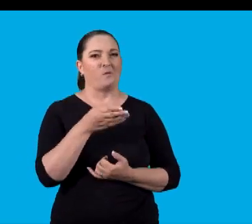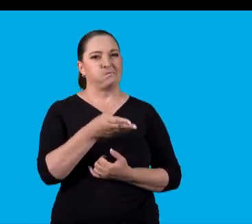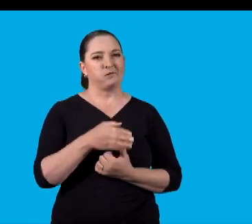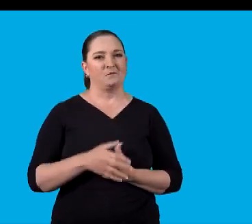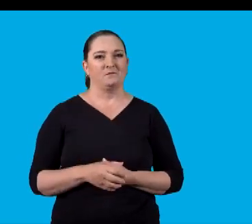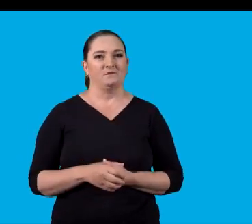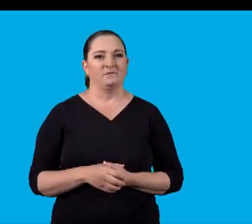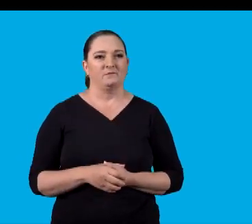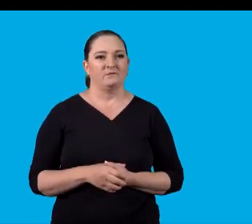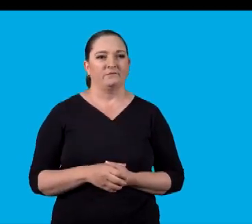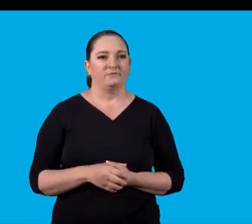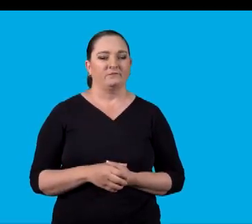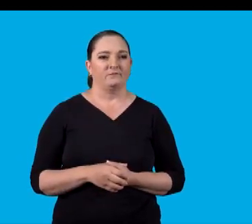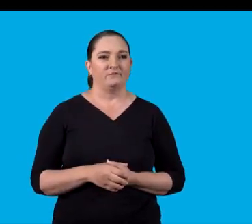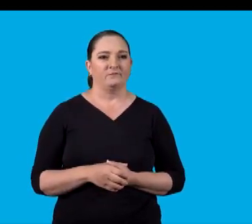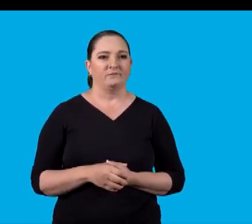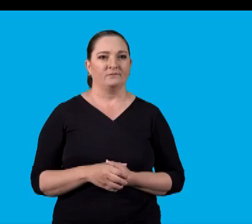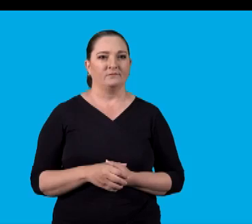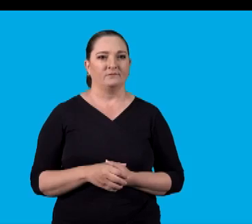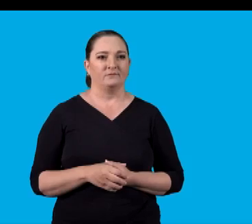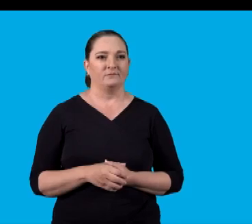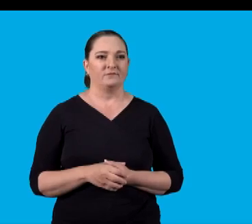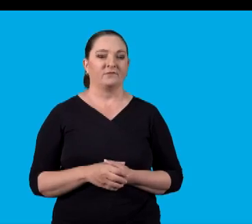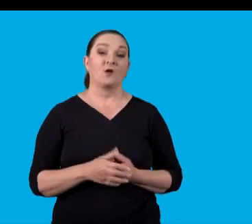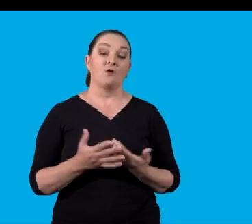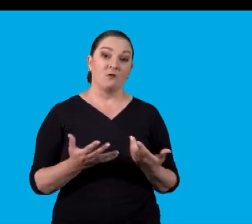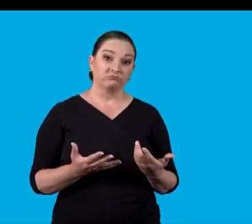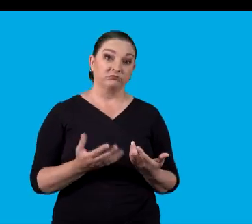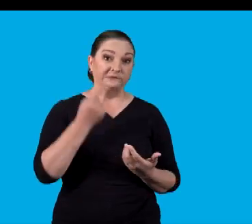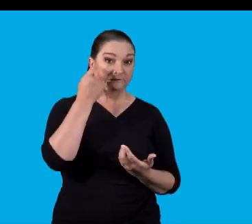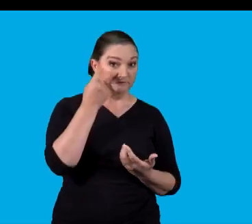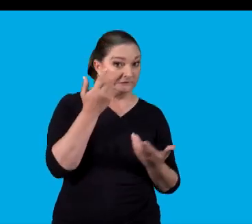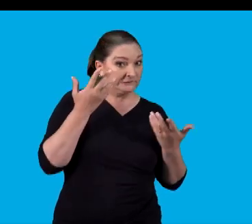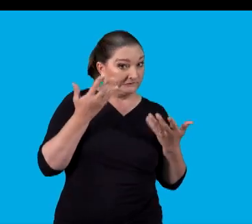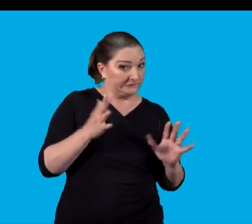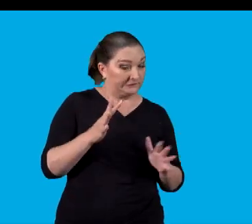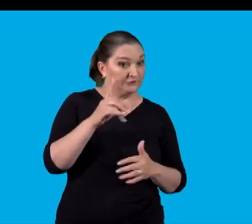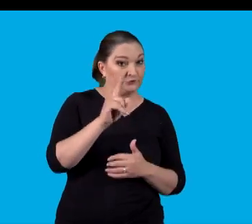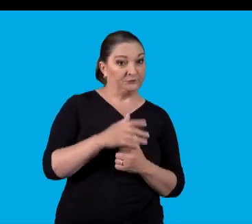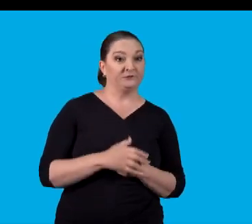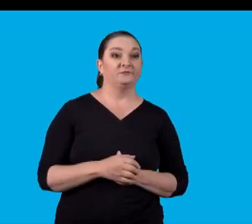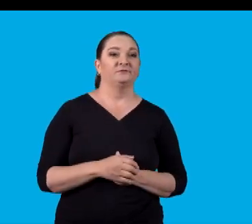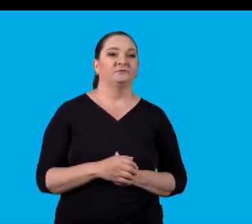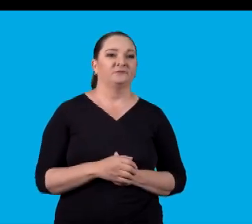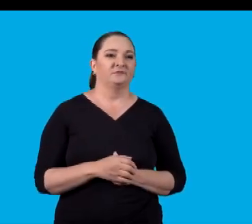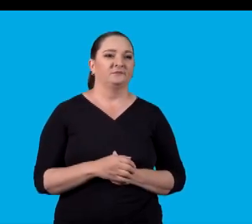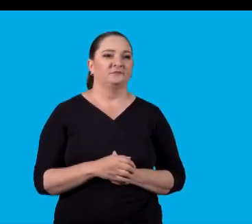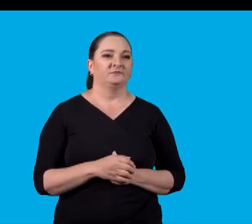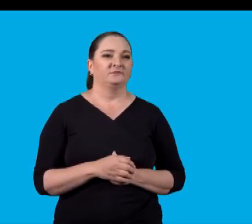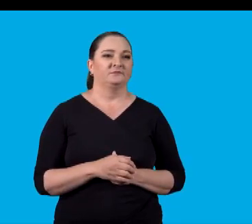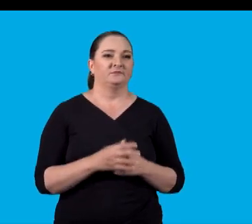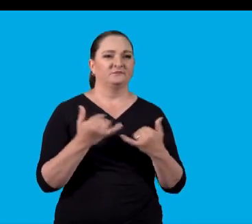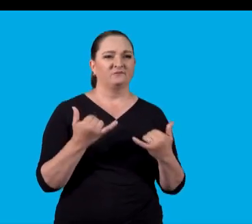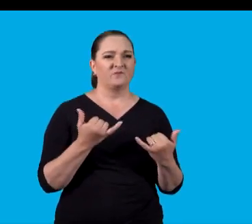inflow. Let's see what we would say here. Okay, now, already we